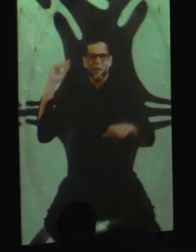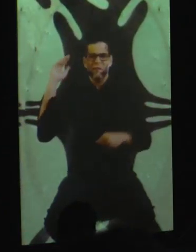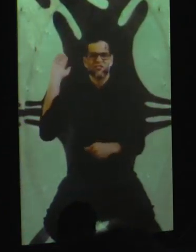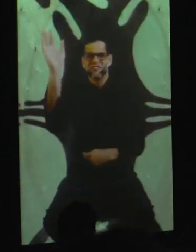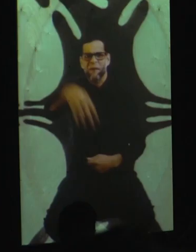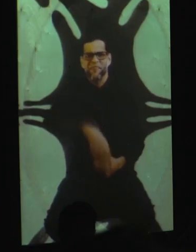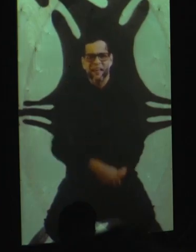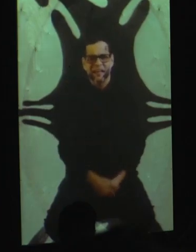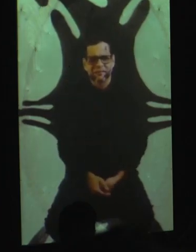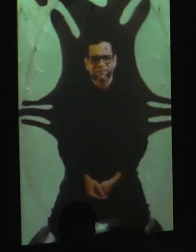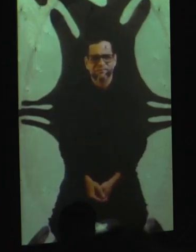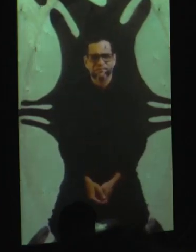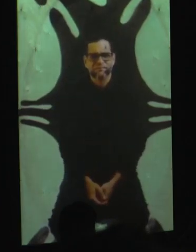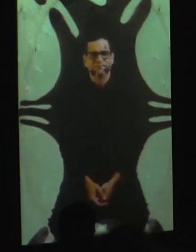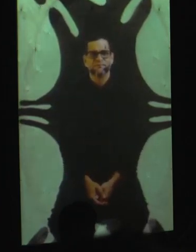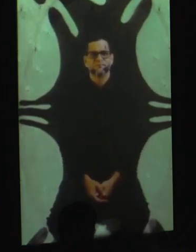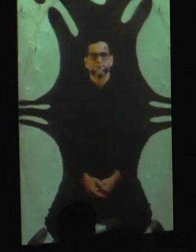Maybe I should stop thinking.